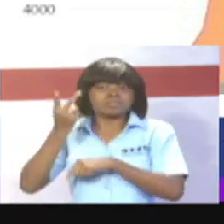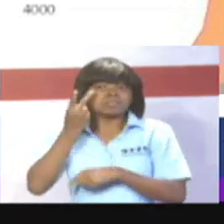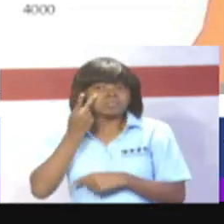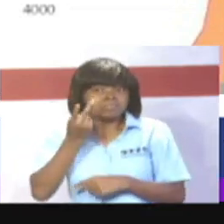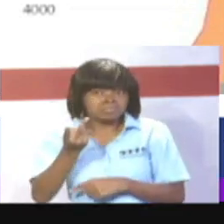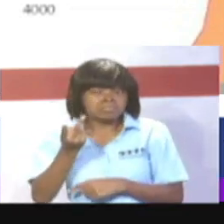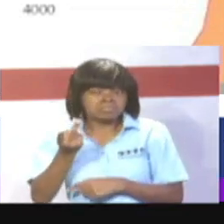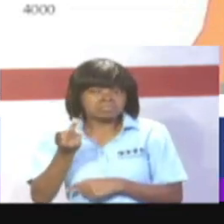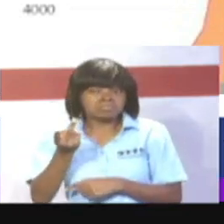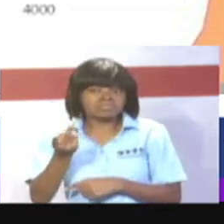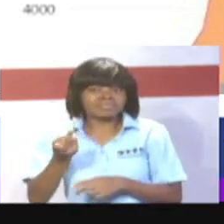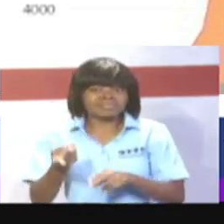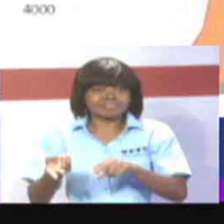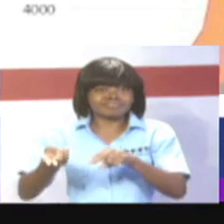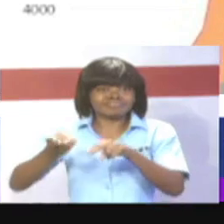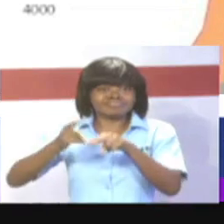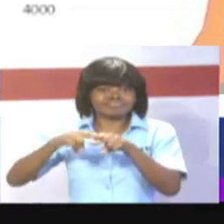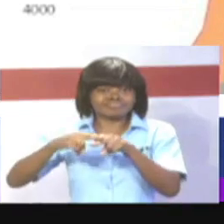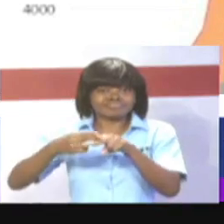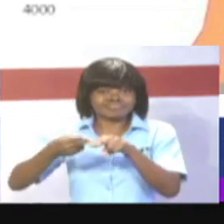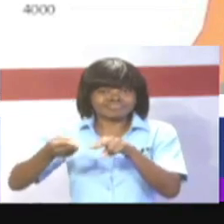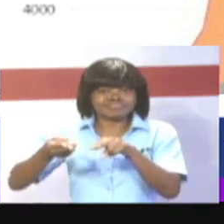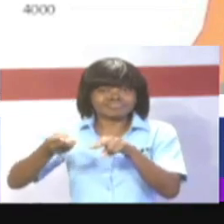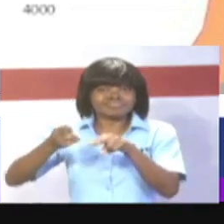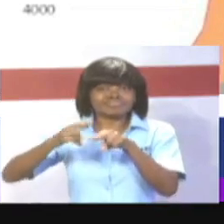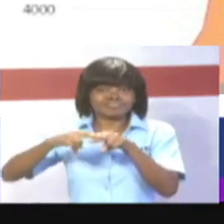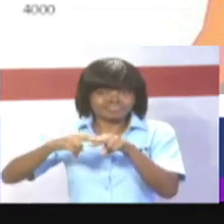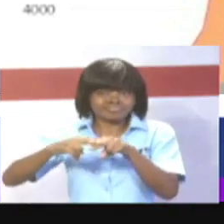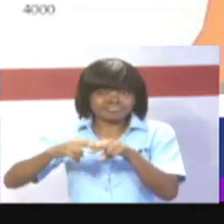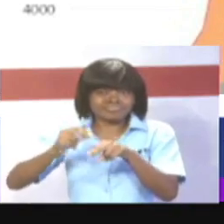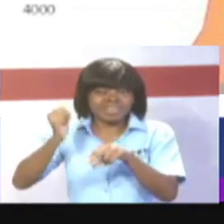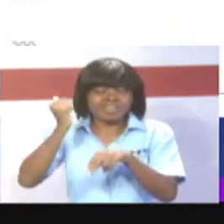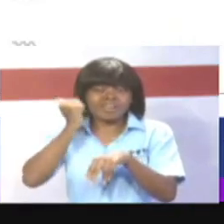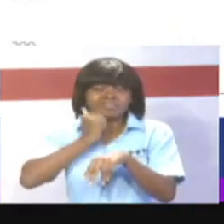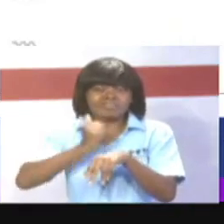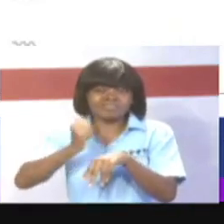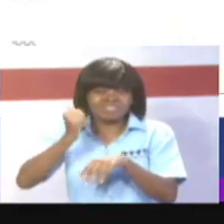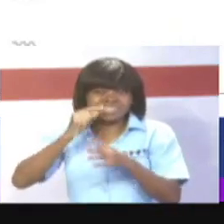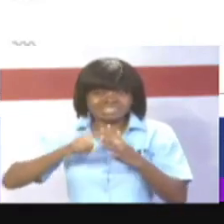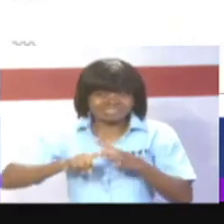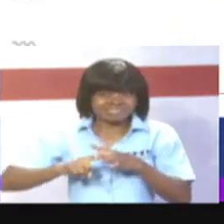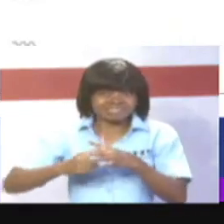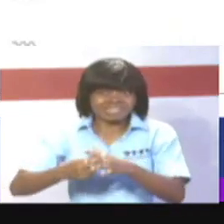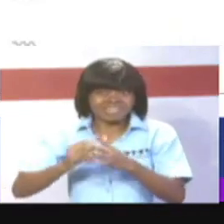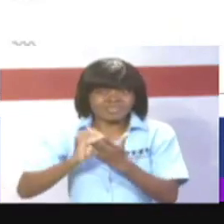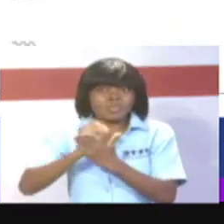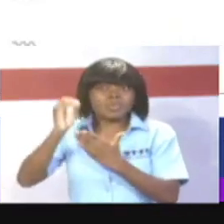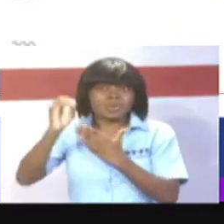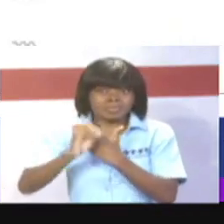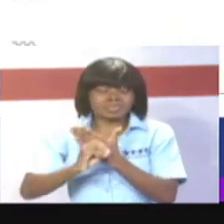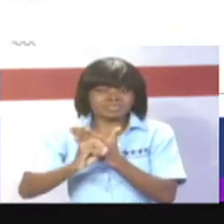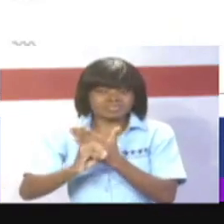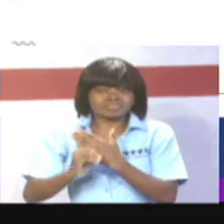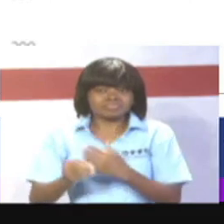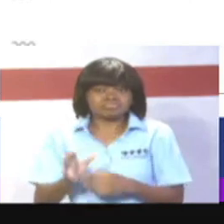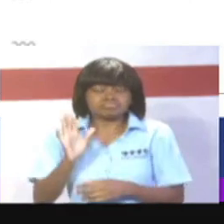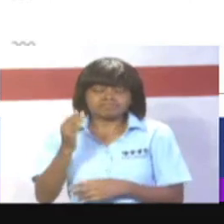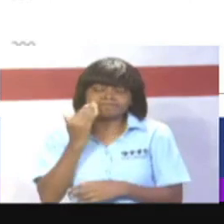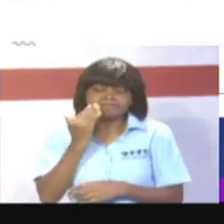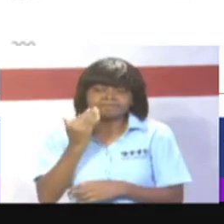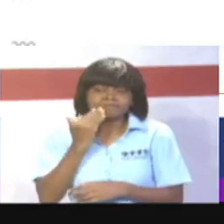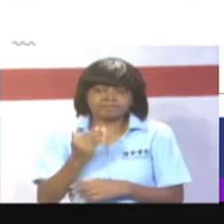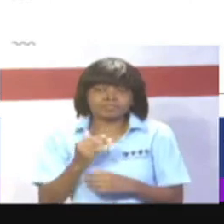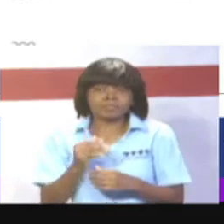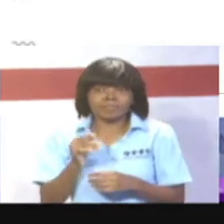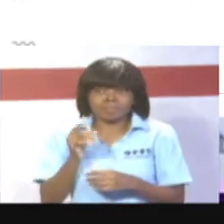in daily rolling average that we saw from the start of October. Right, thank you. We look at that dotted line that we were speaking